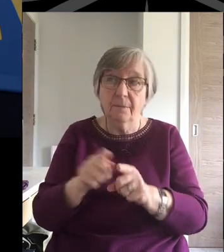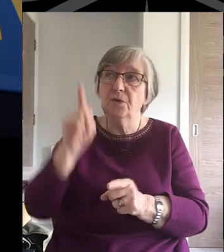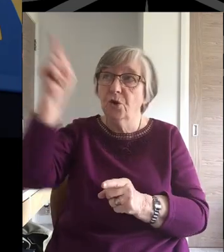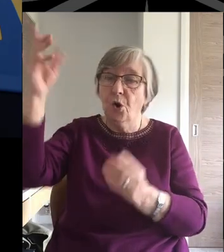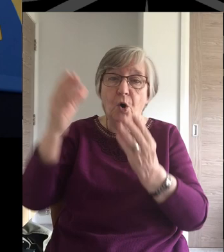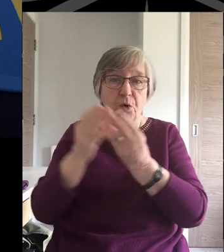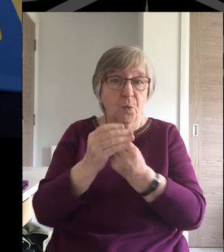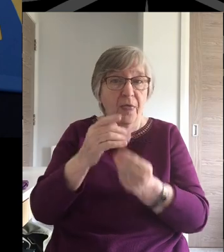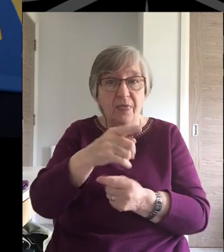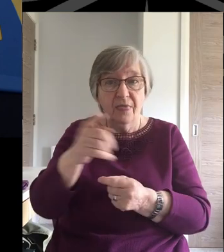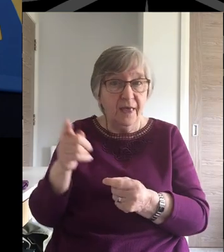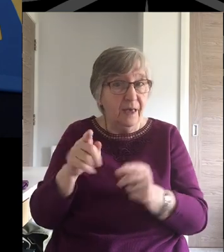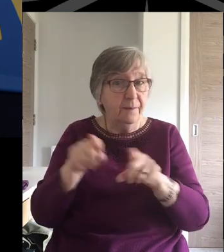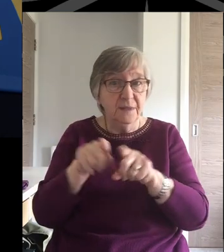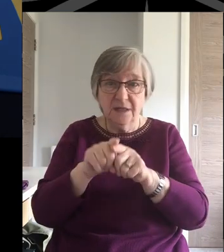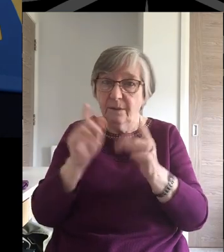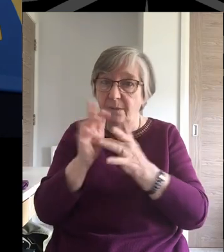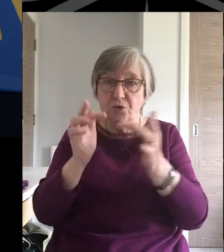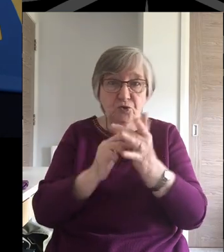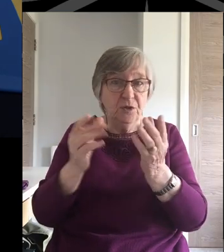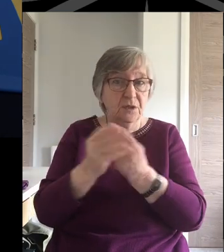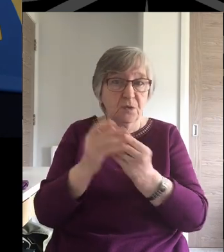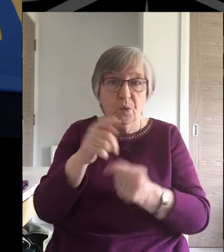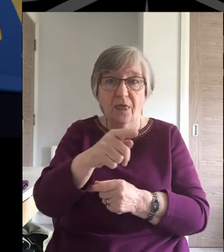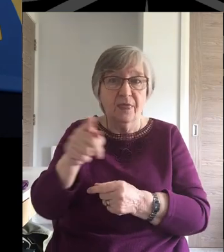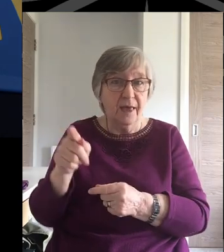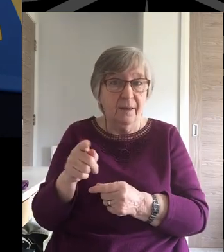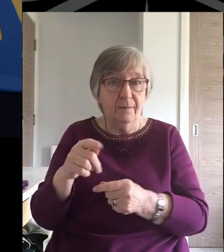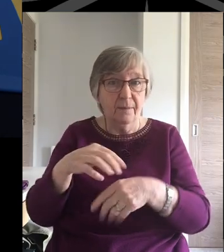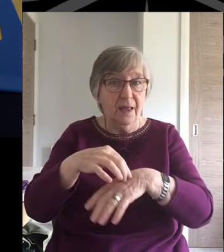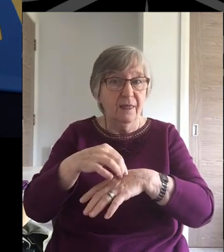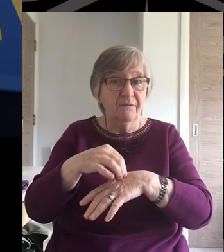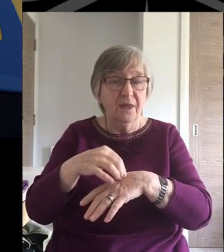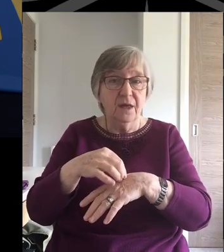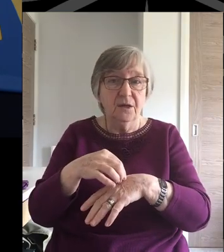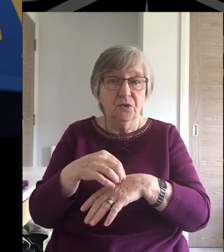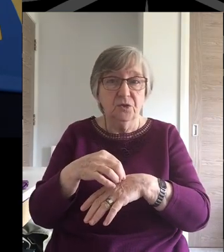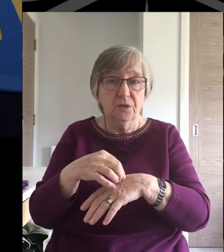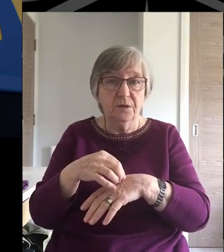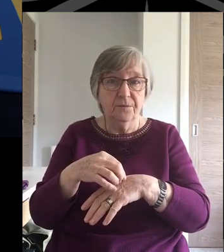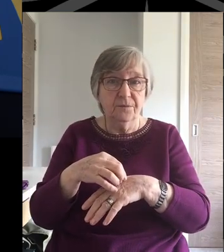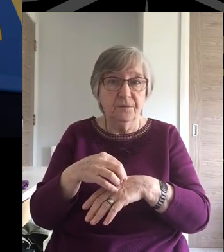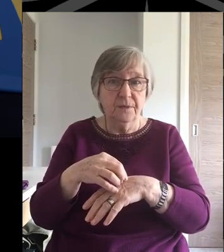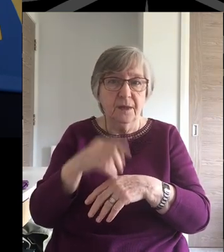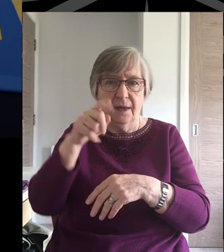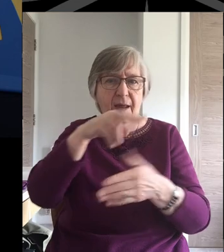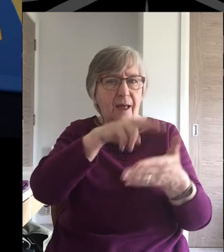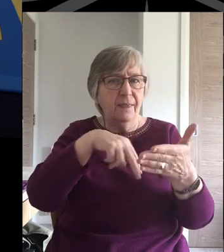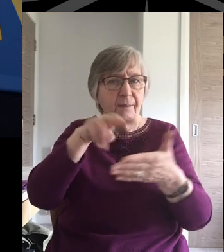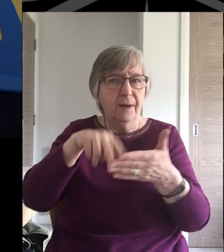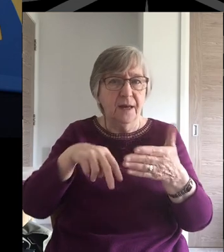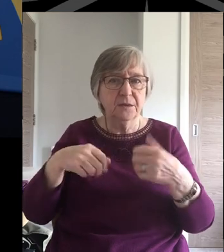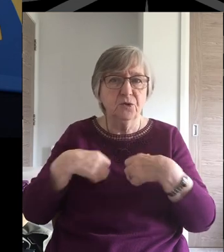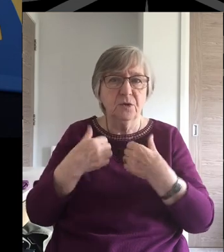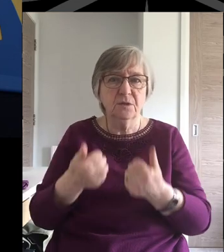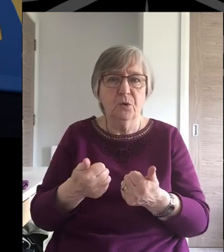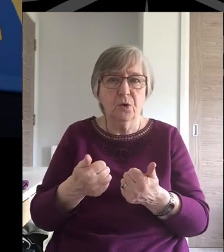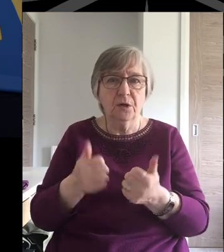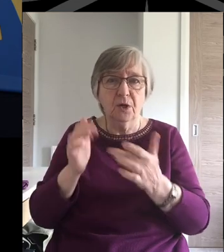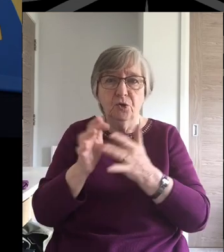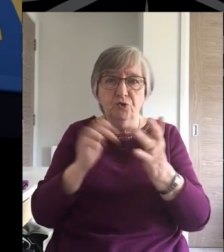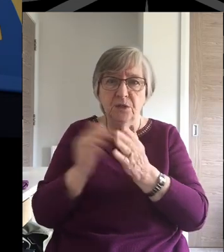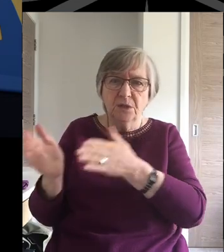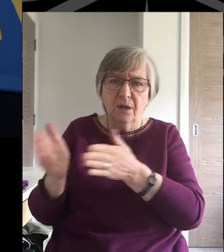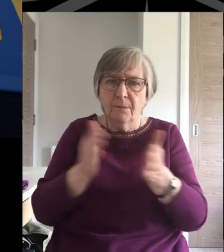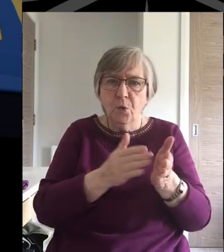them as Jesus had been when he was with them in the flesh. And notice in the passage that we read how Jesus